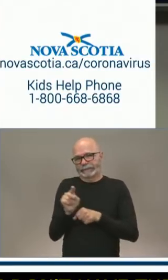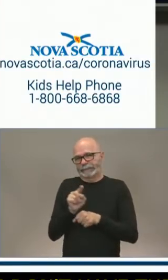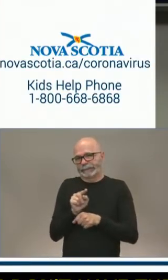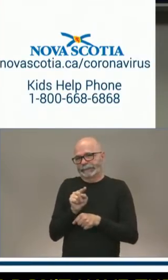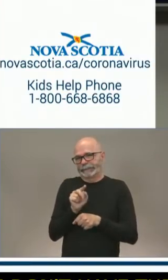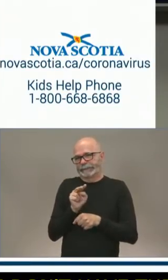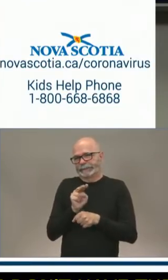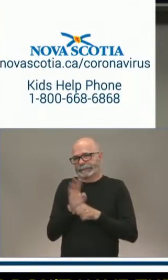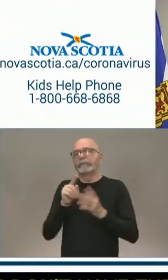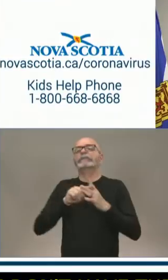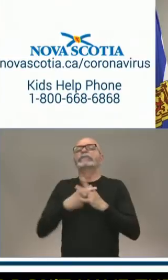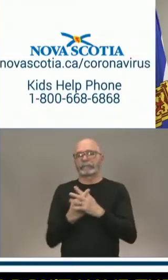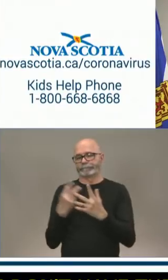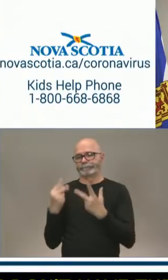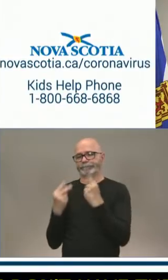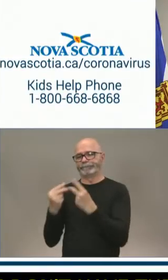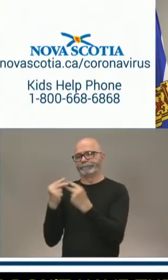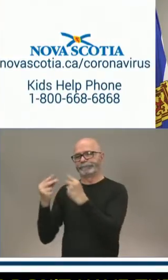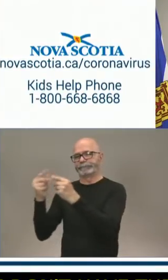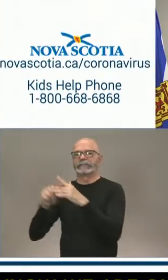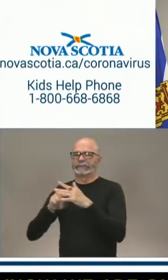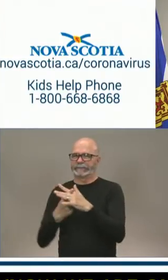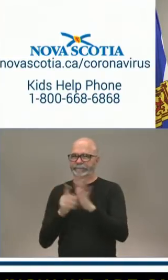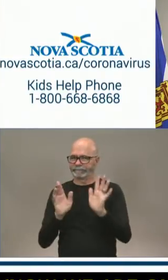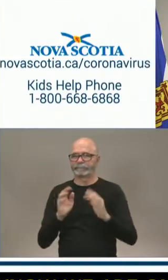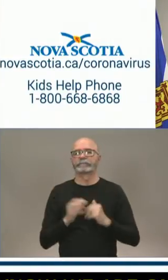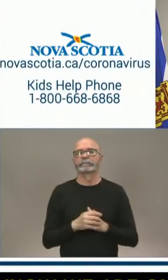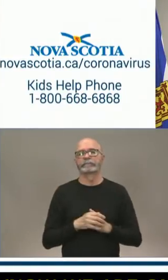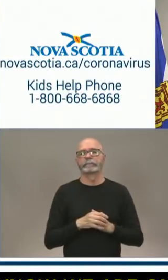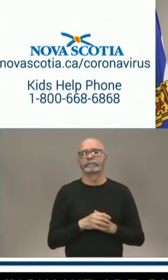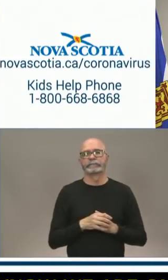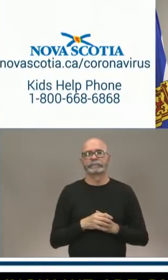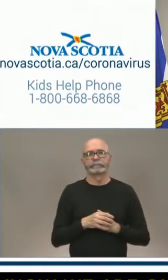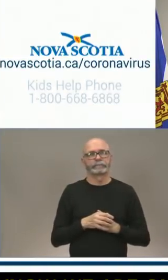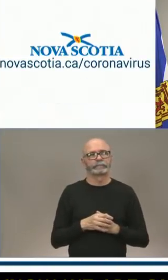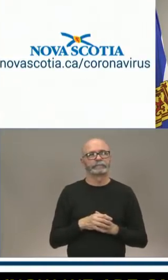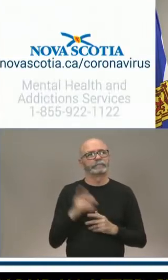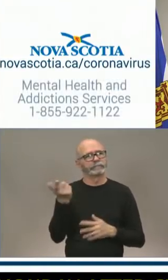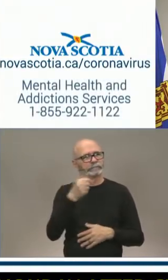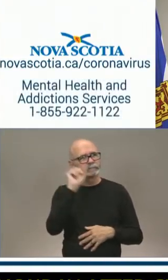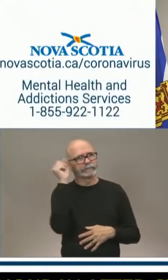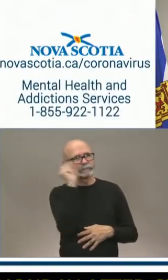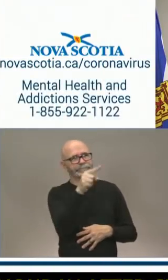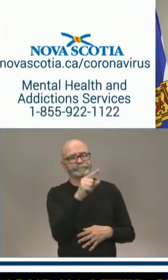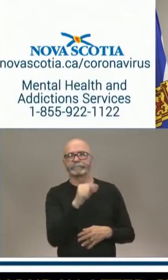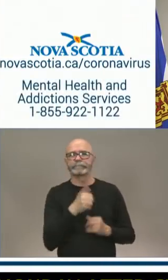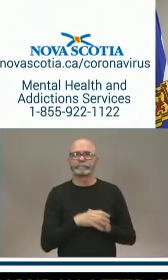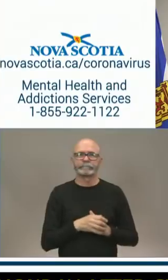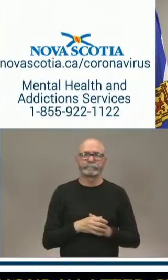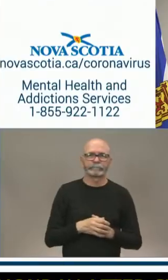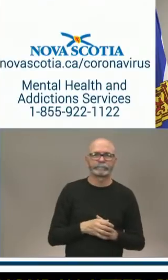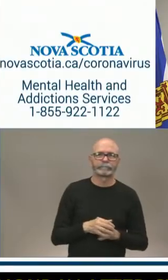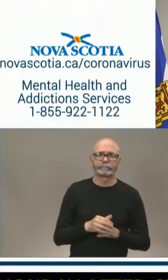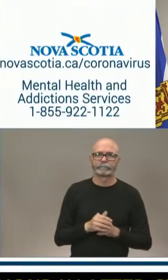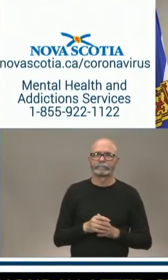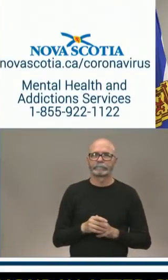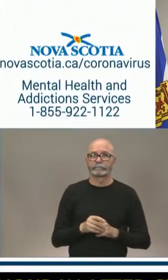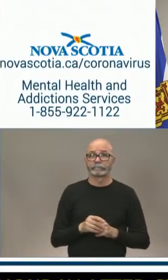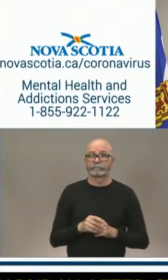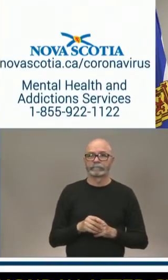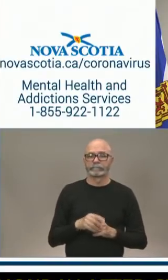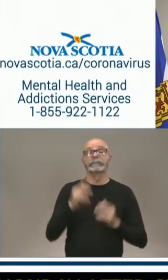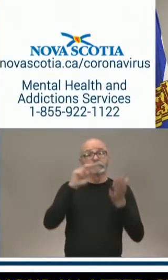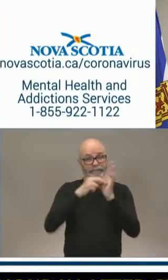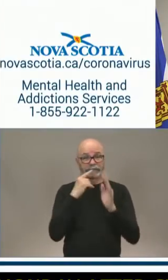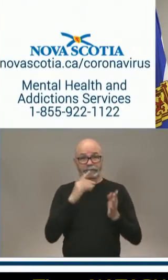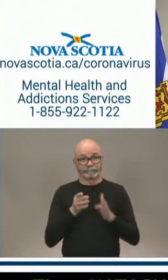arms. Go ahead, Natasha, with your follow-up. Okay. Now that we can wait 16 weeks between the first dose